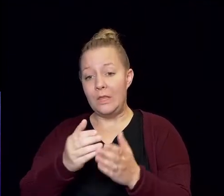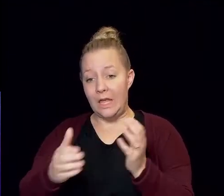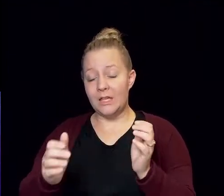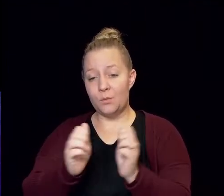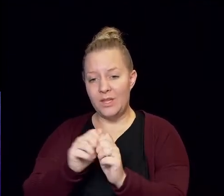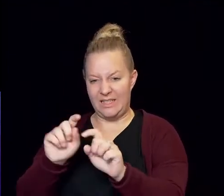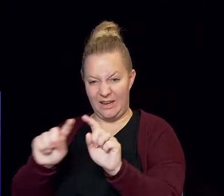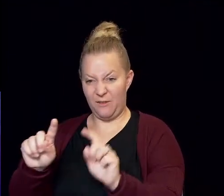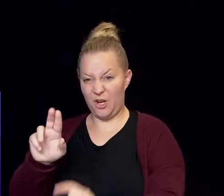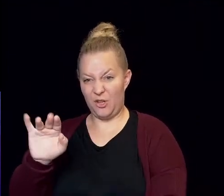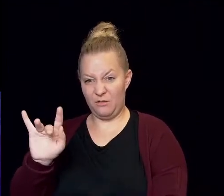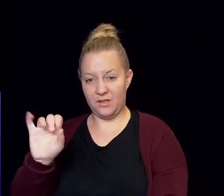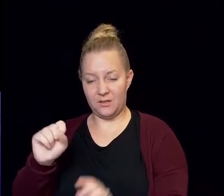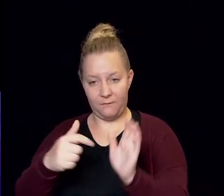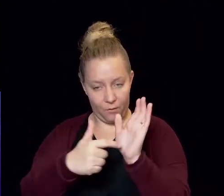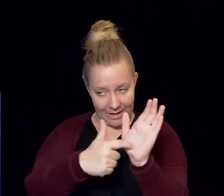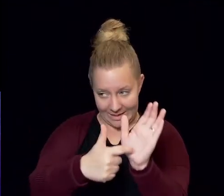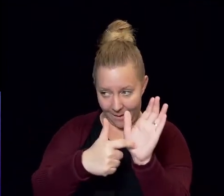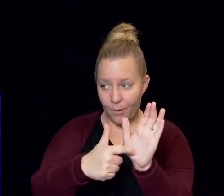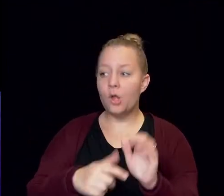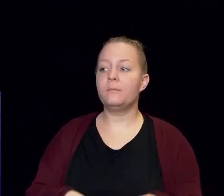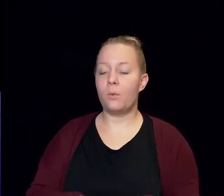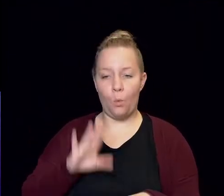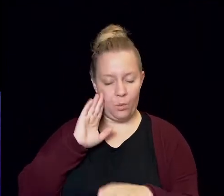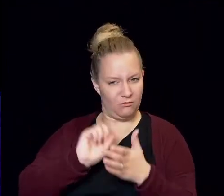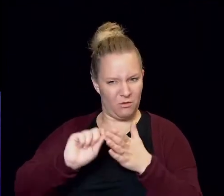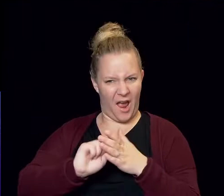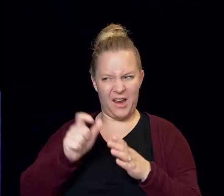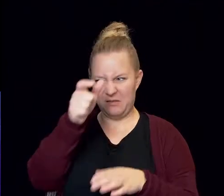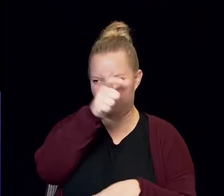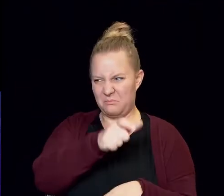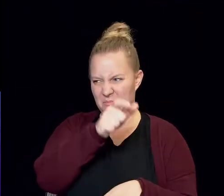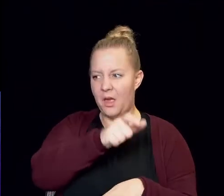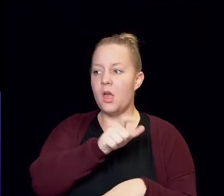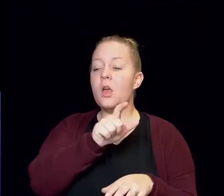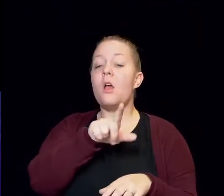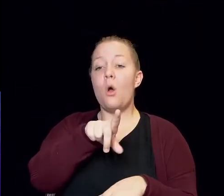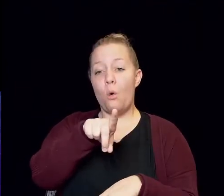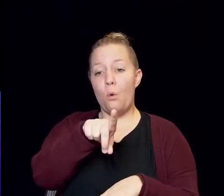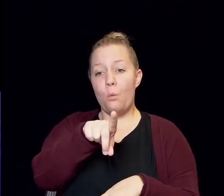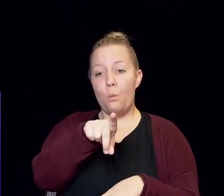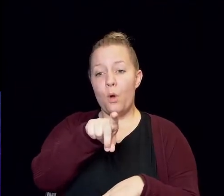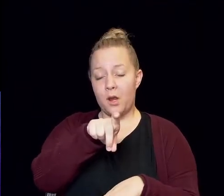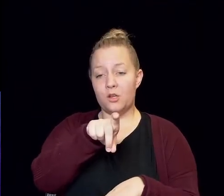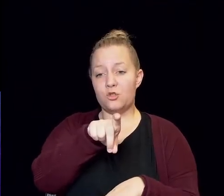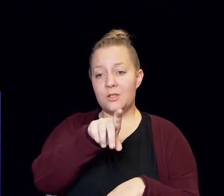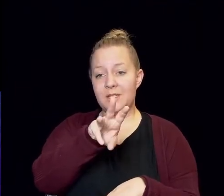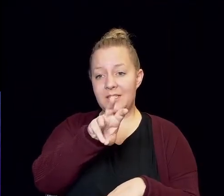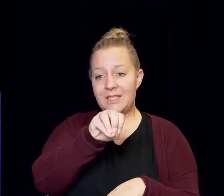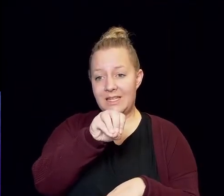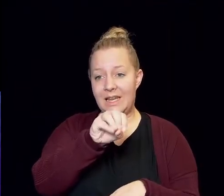to write just an example off to the side. A quick example would be 160 beats